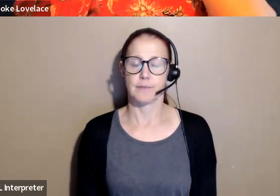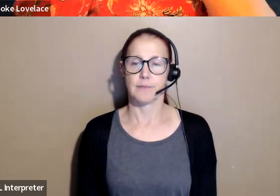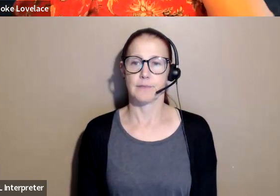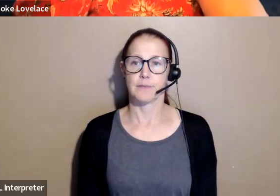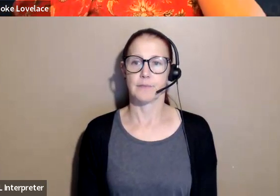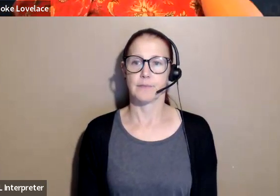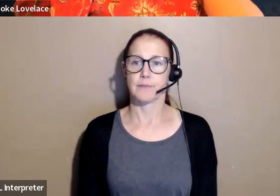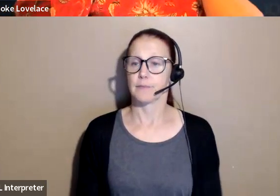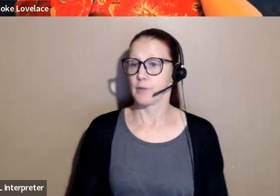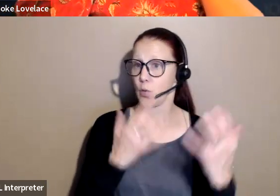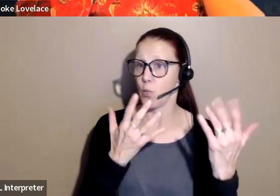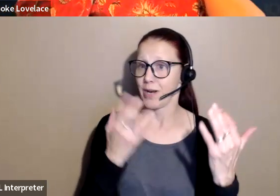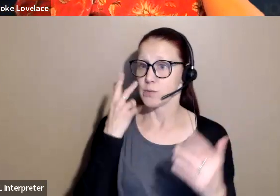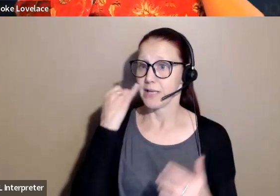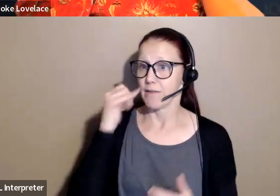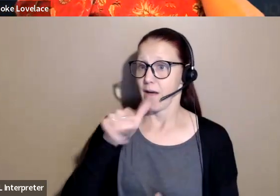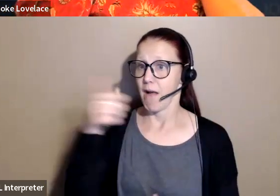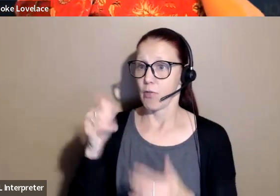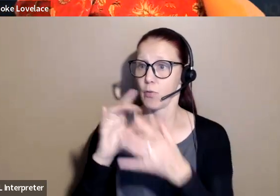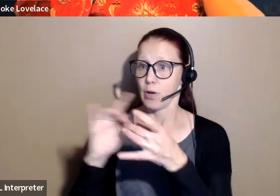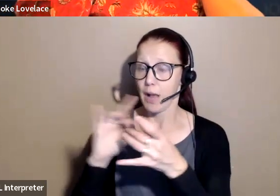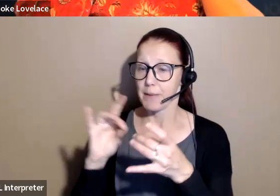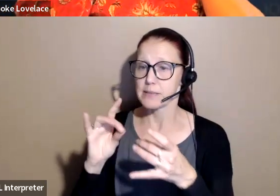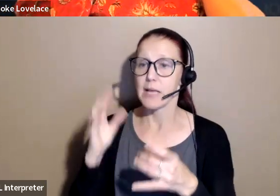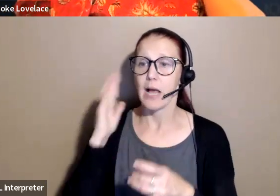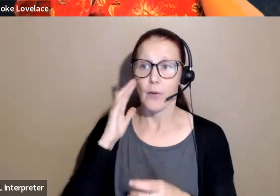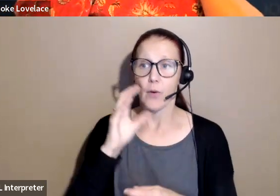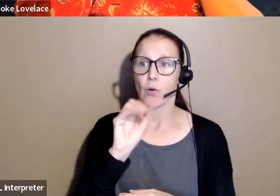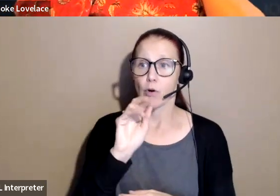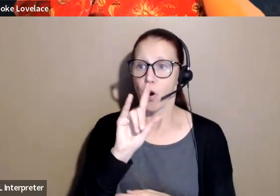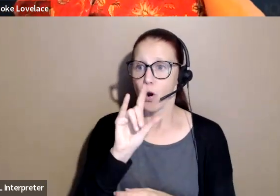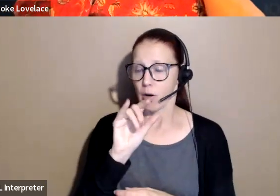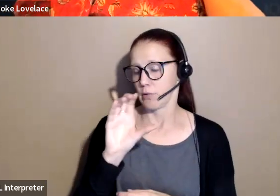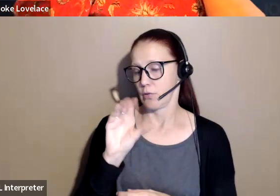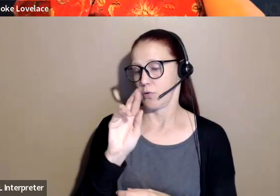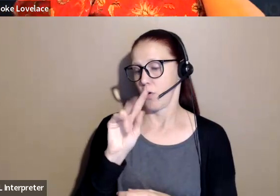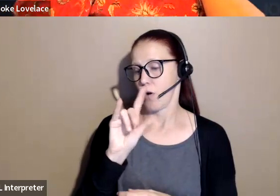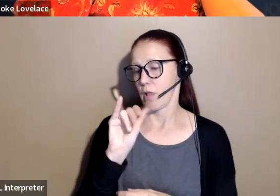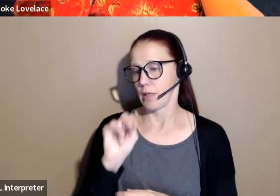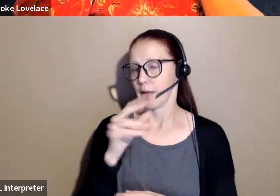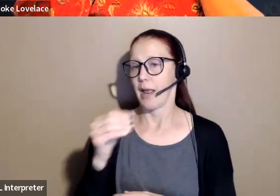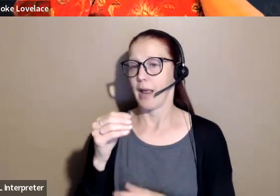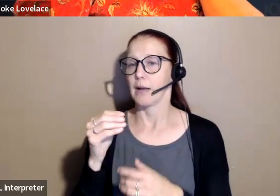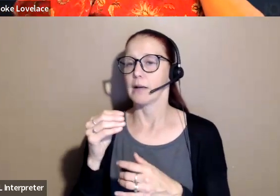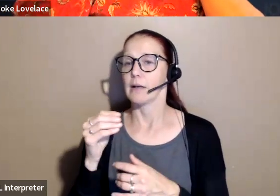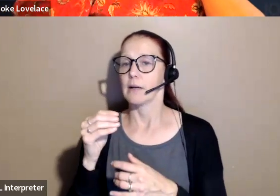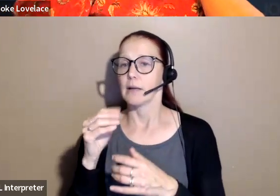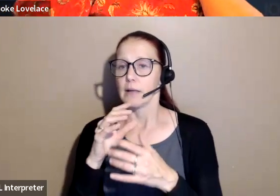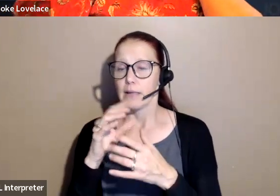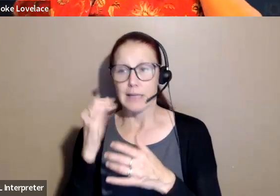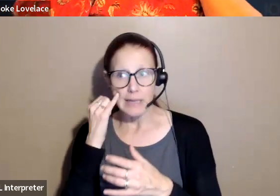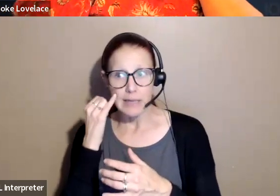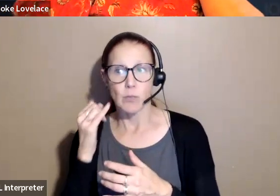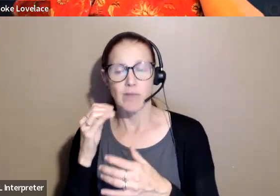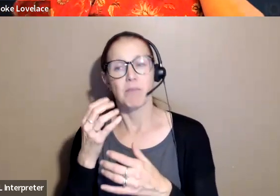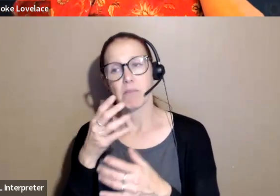While we're waiting to see if anybody has any other comments, I know that Carlin, and I think we've mentioned a couple of times now that if you do have a story to